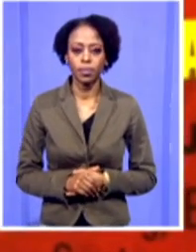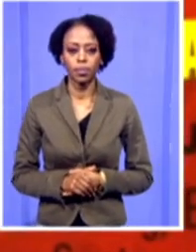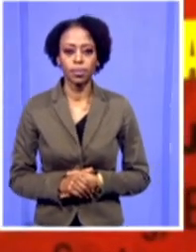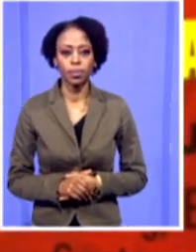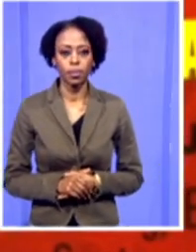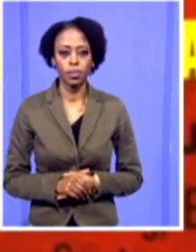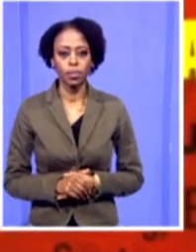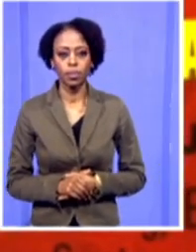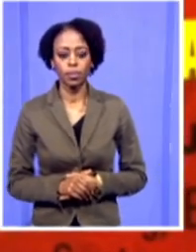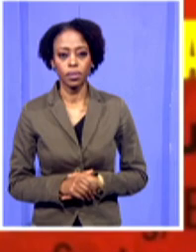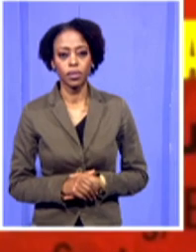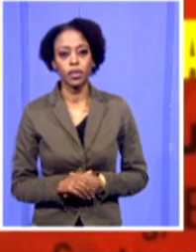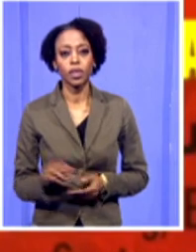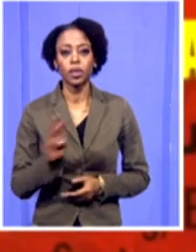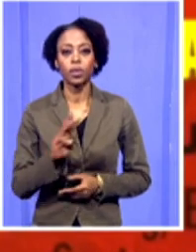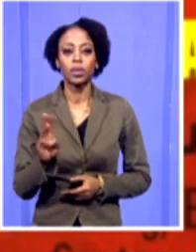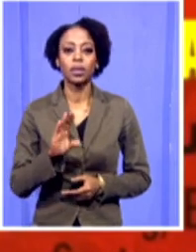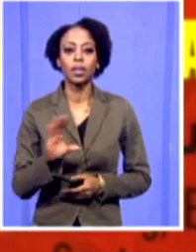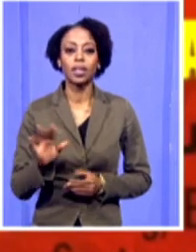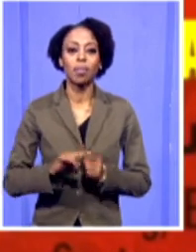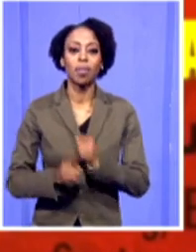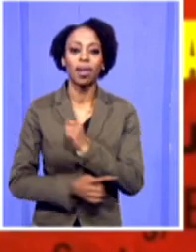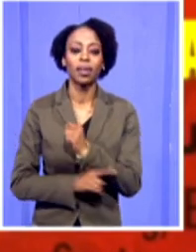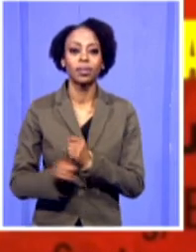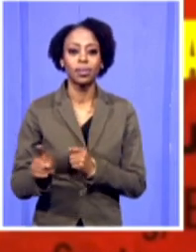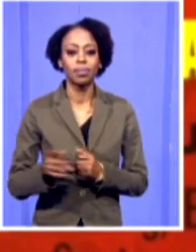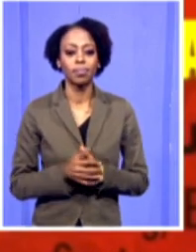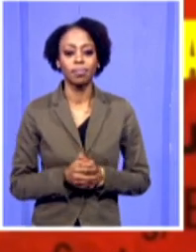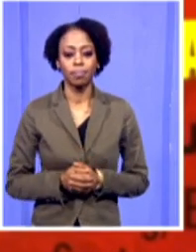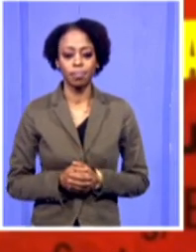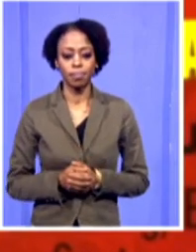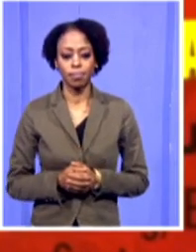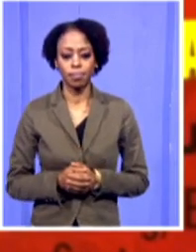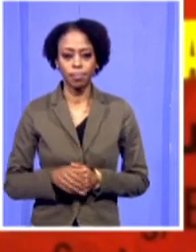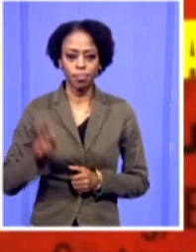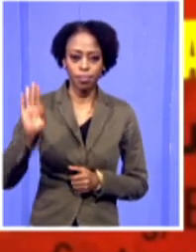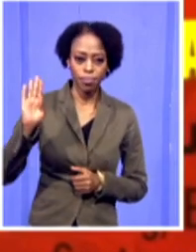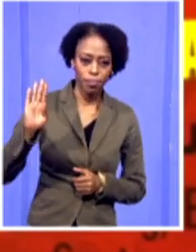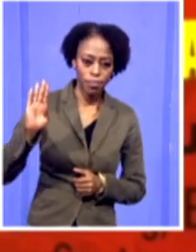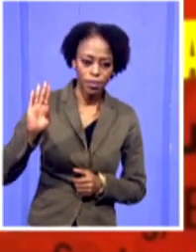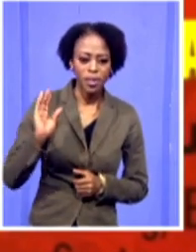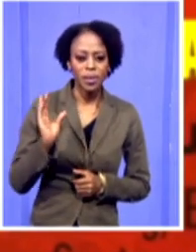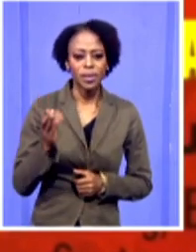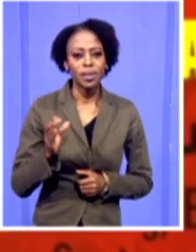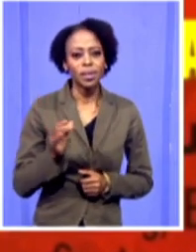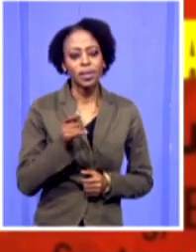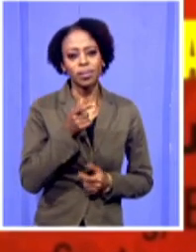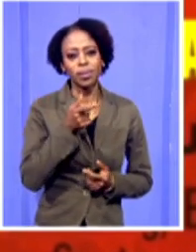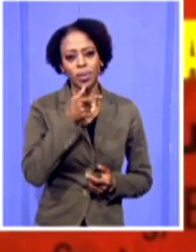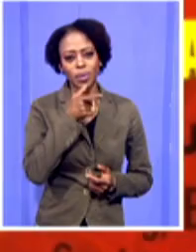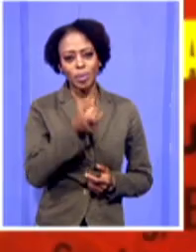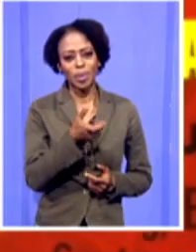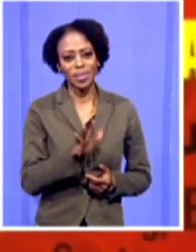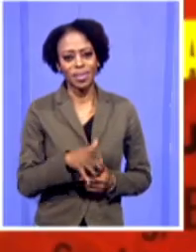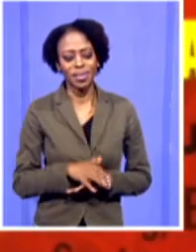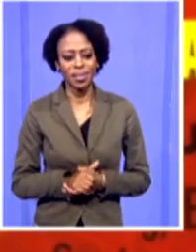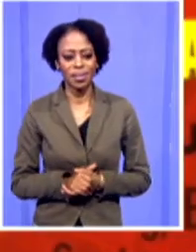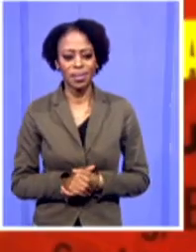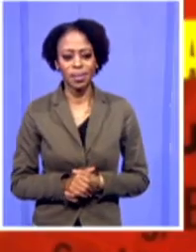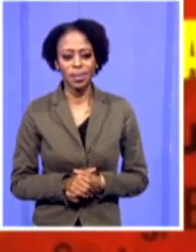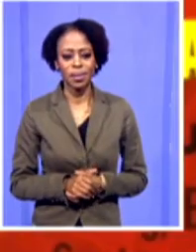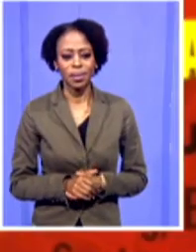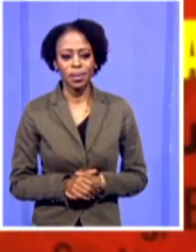Comrade Western Cape, you are the last. Was your hand up? No, Free State, you've spoken.